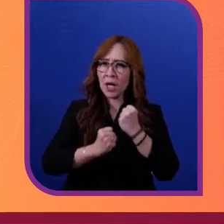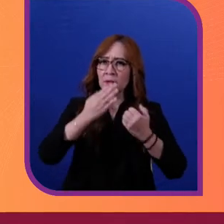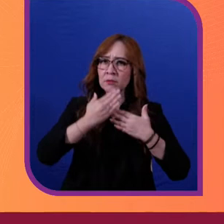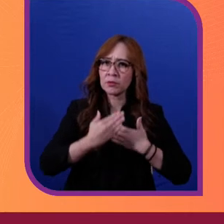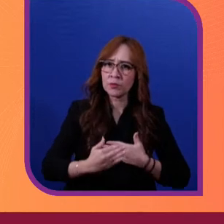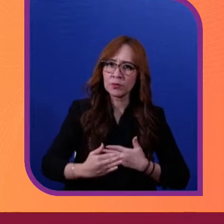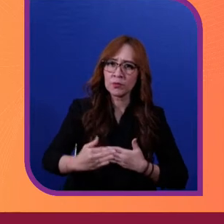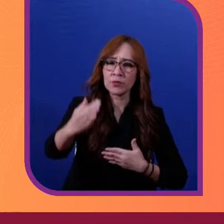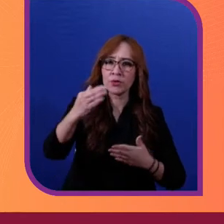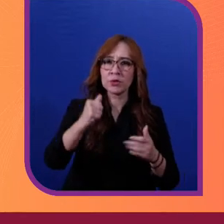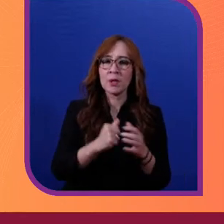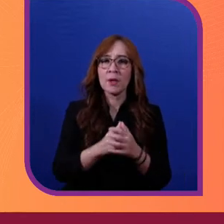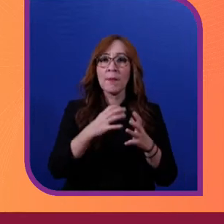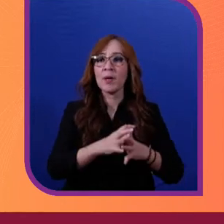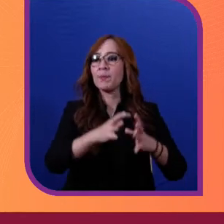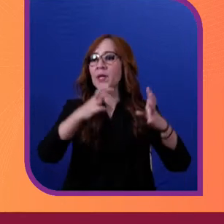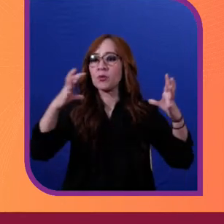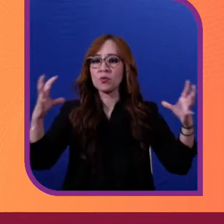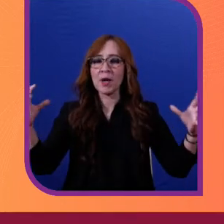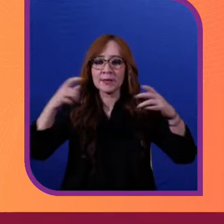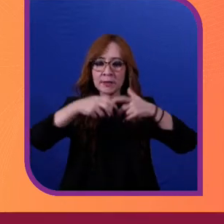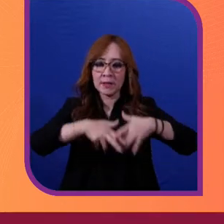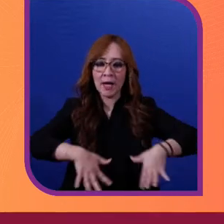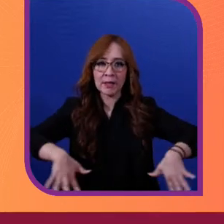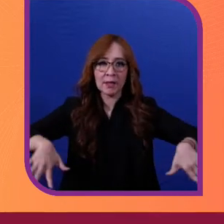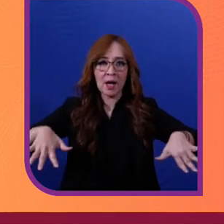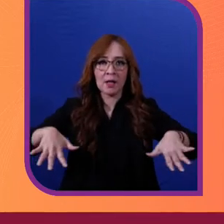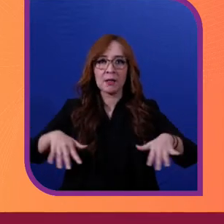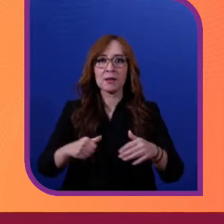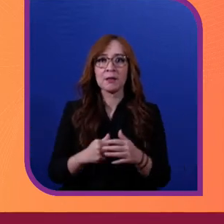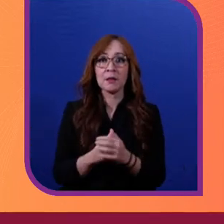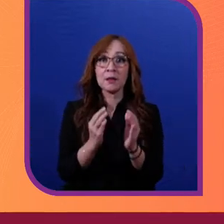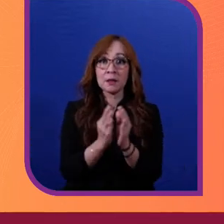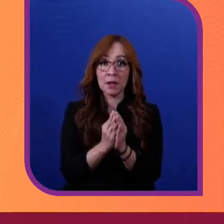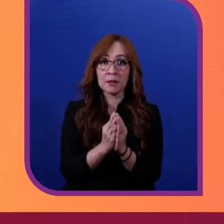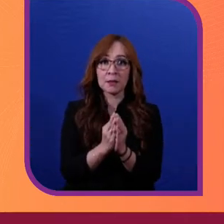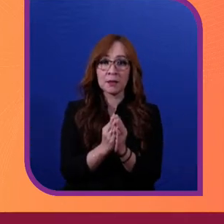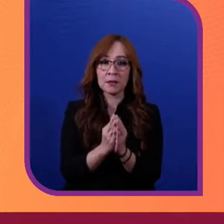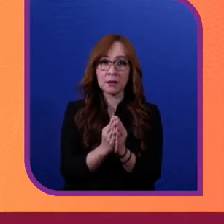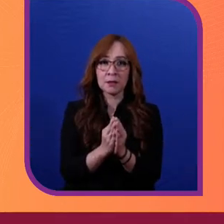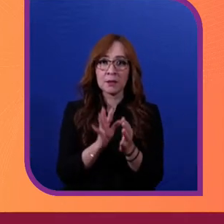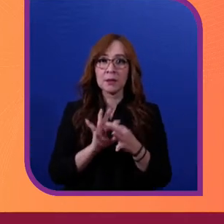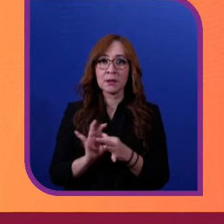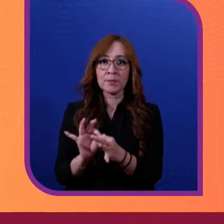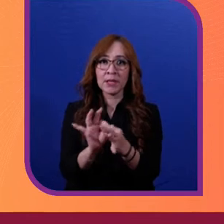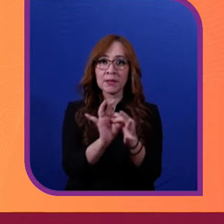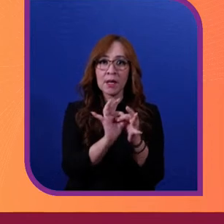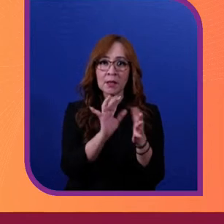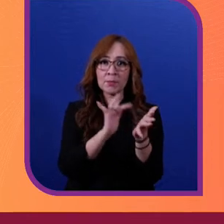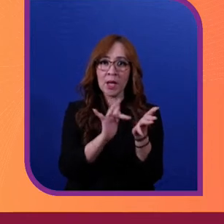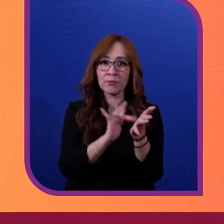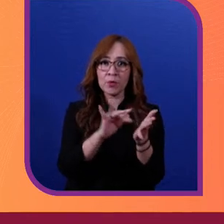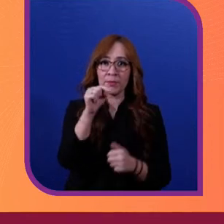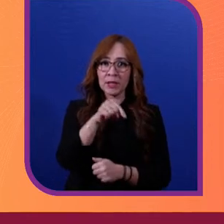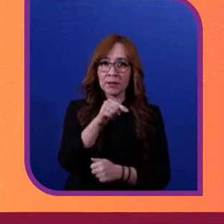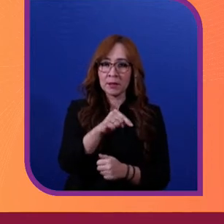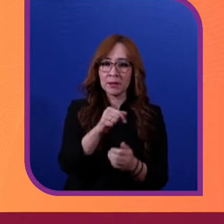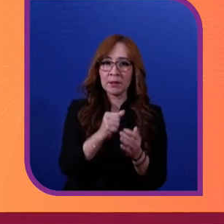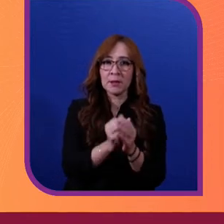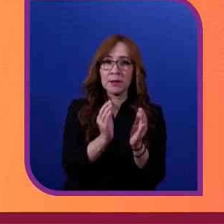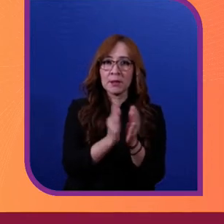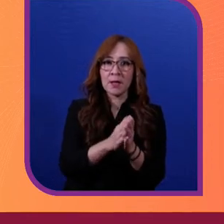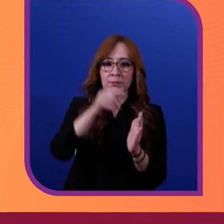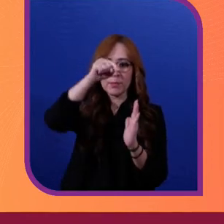in the platform betul-betul ene deepening the writing of product of the the the